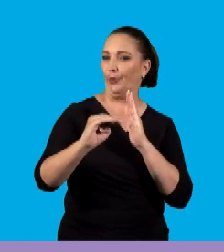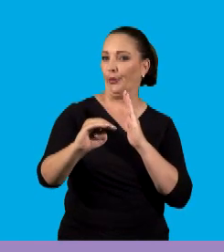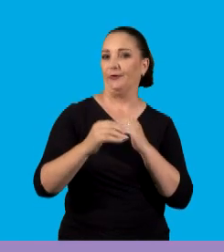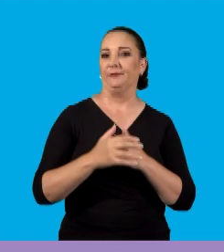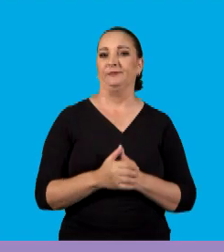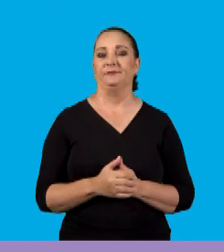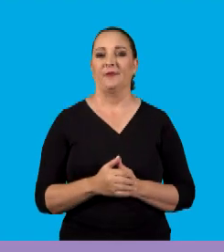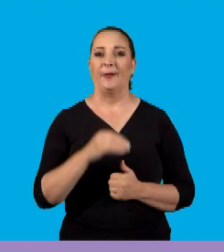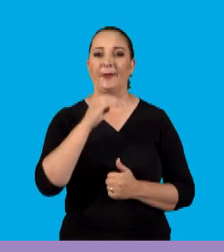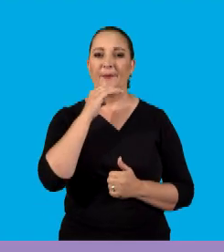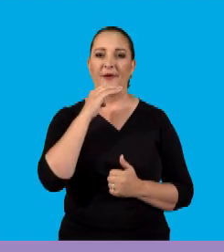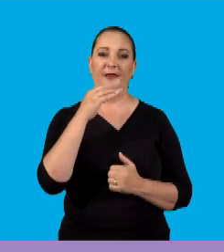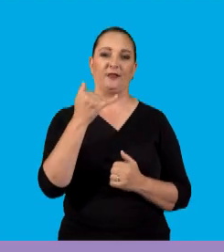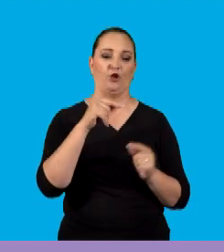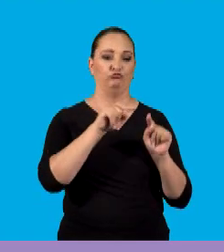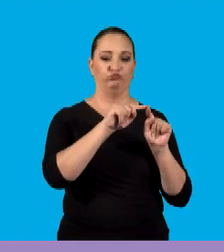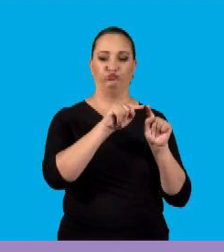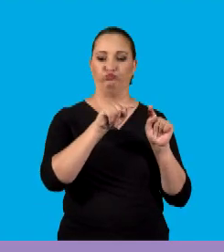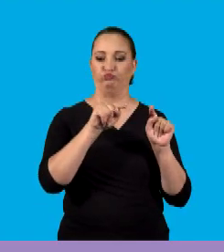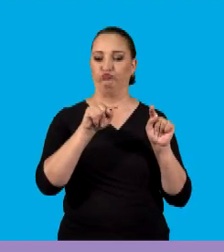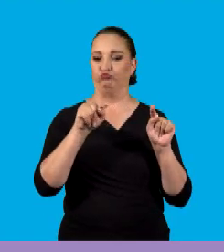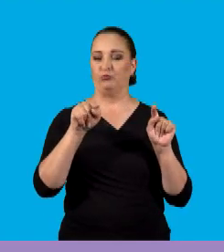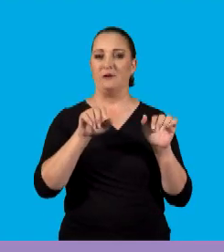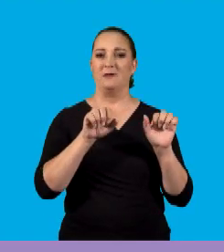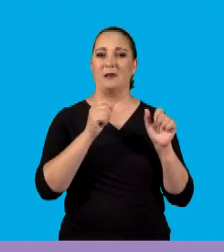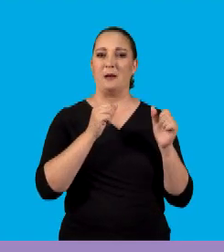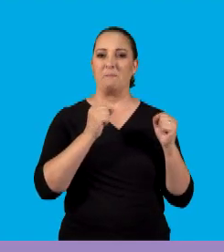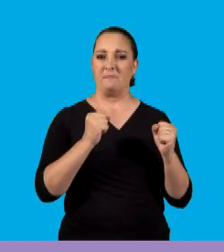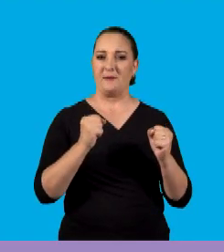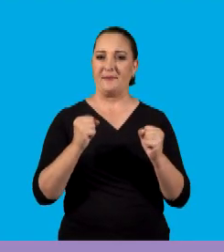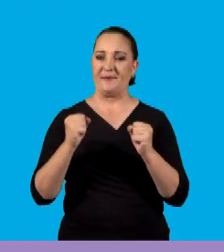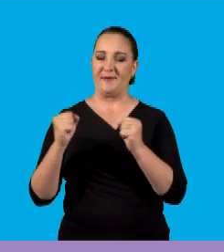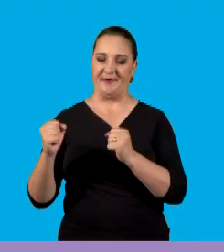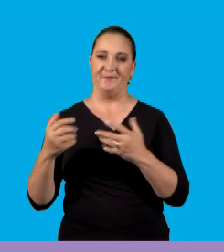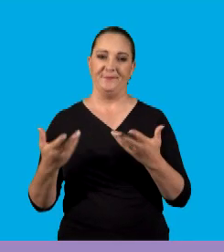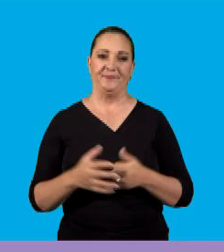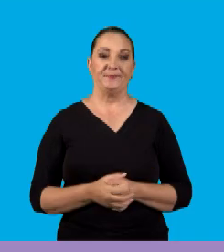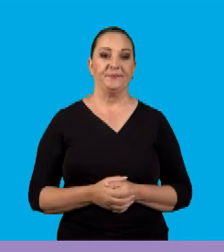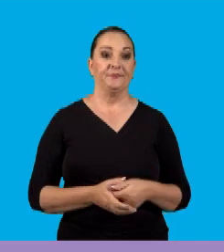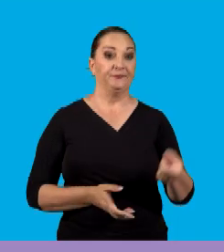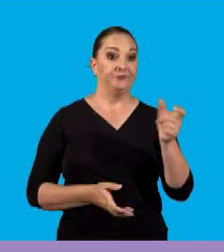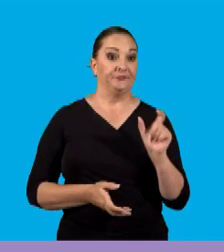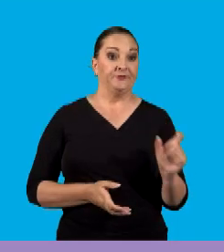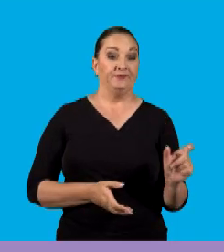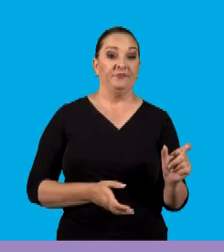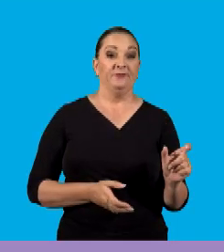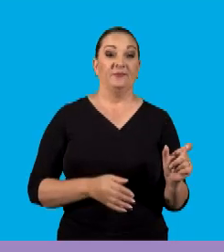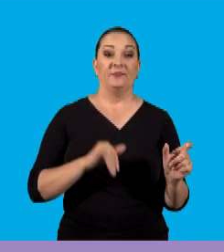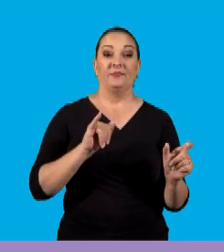nor decreasing. The vertical value remains the same throughout the